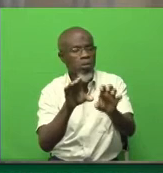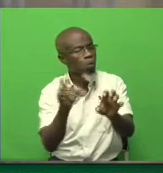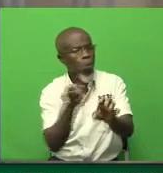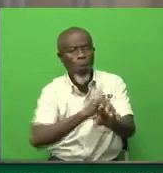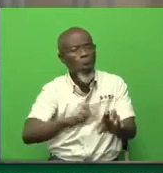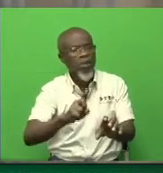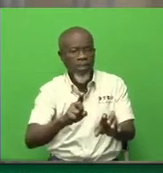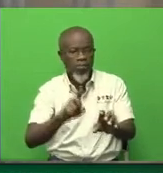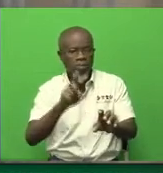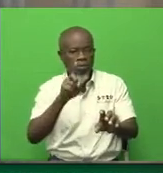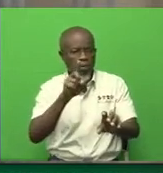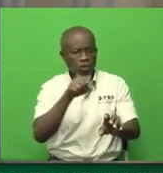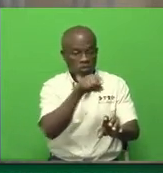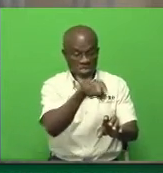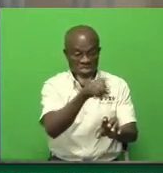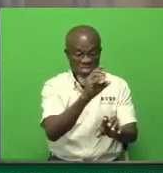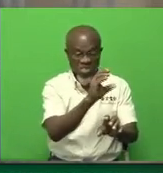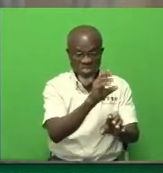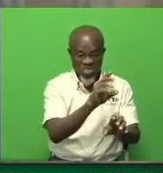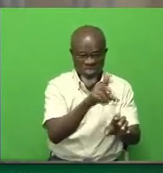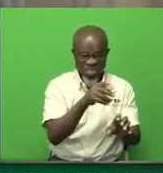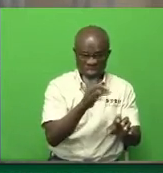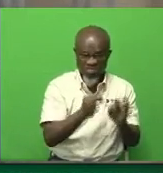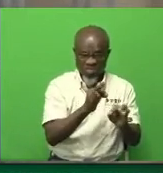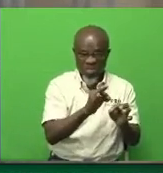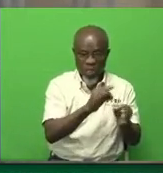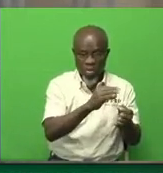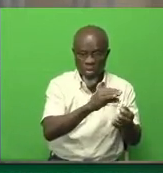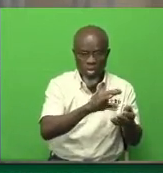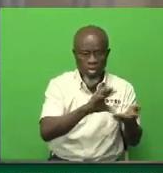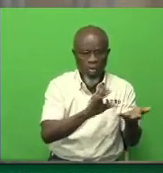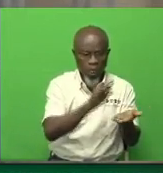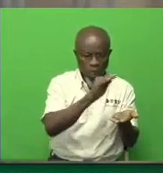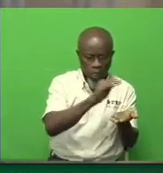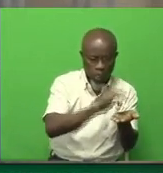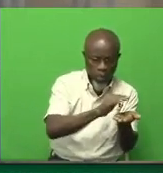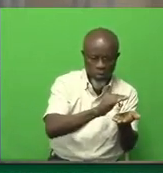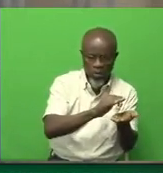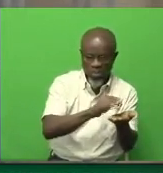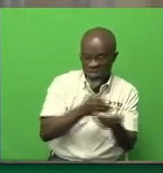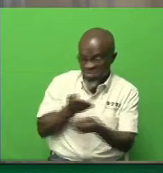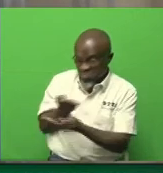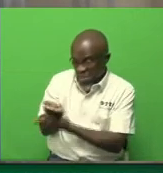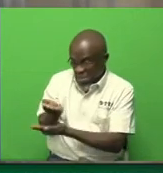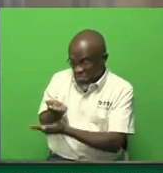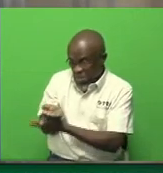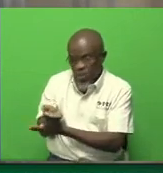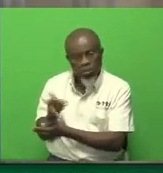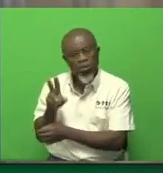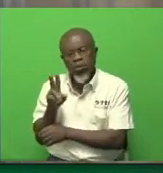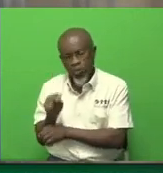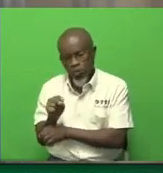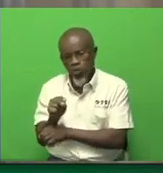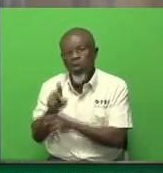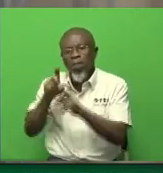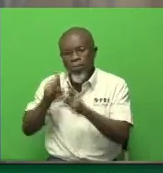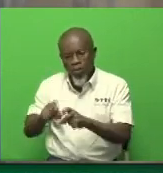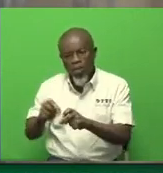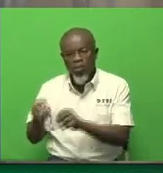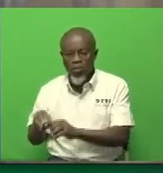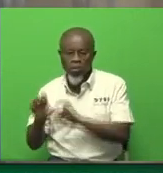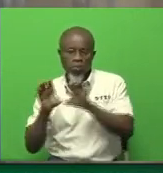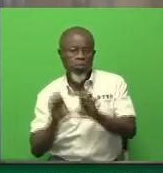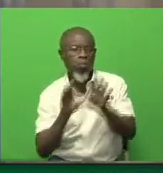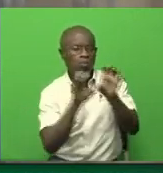you can go back in cupping hand as so many other Ministries and people do I take some ministers and say they're not getting